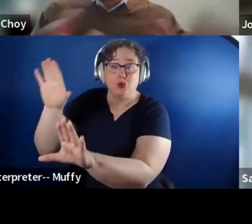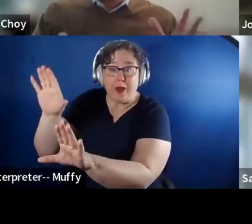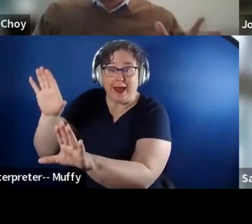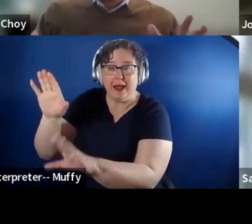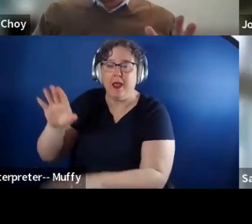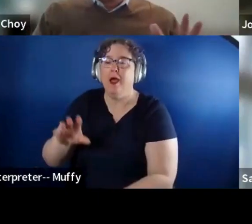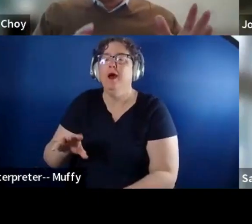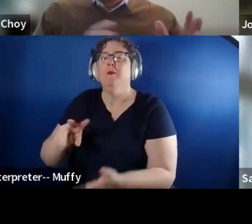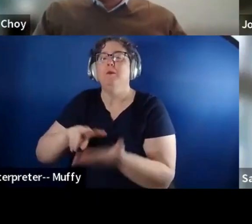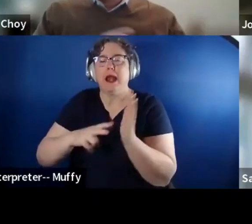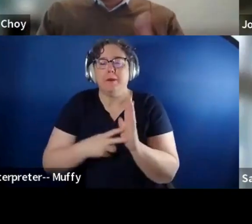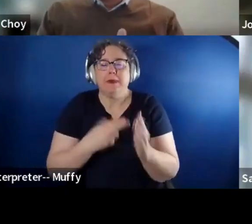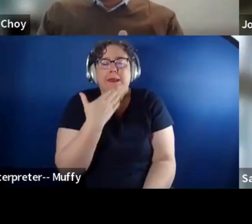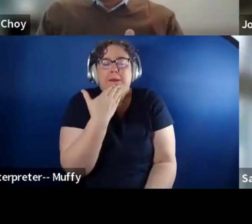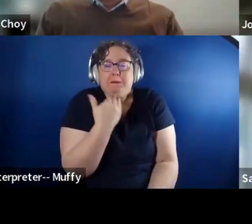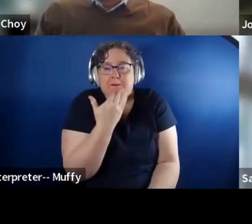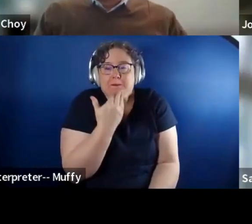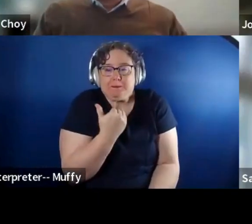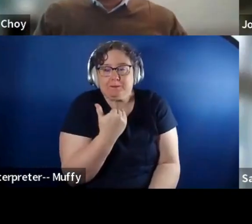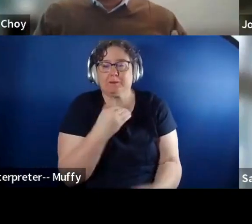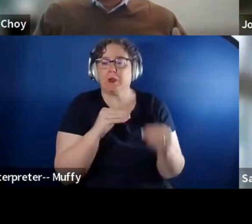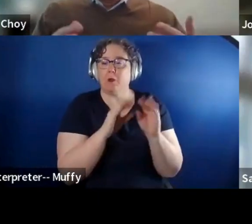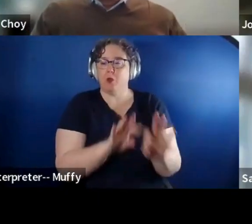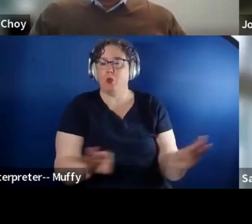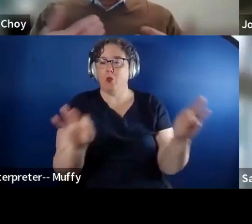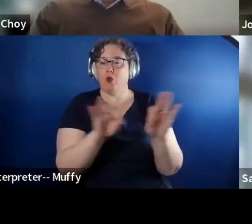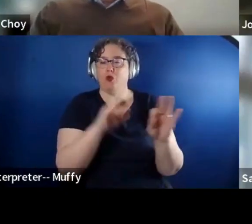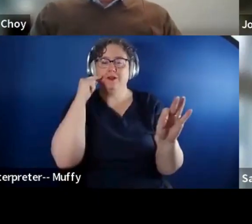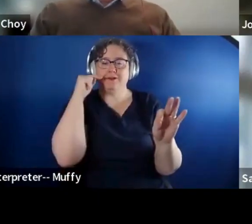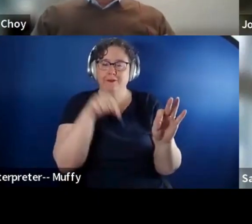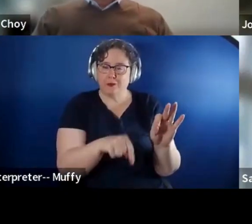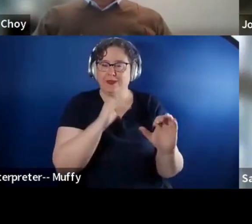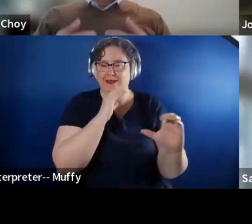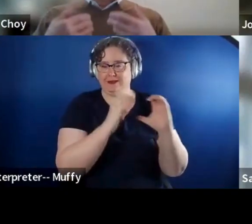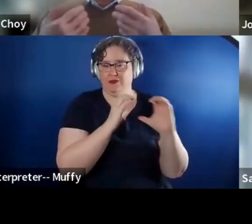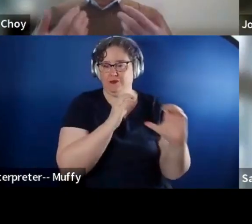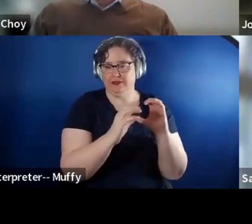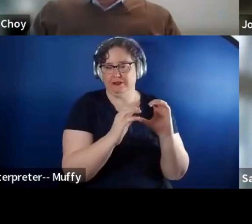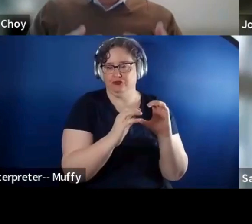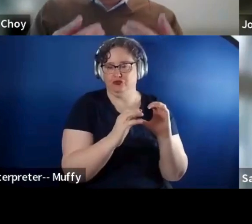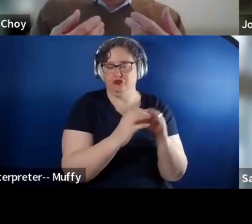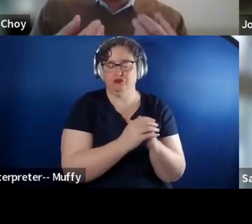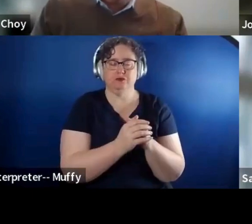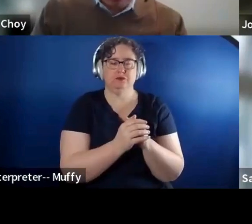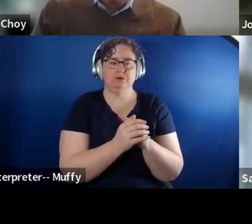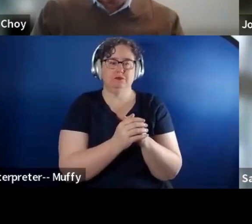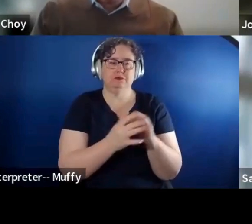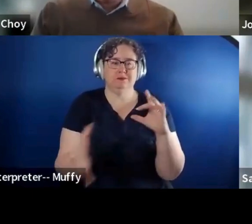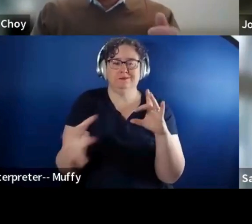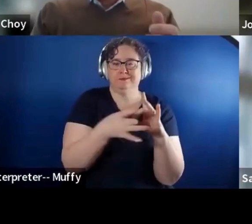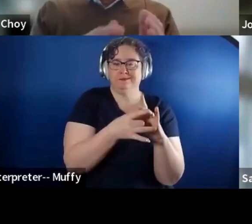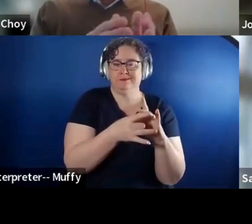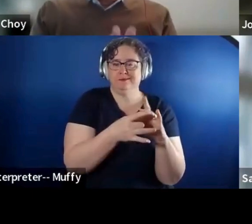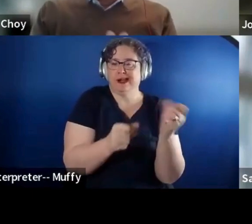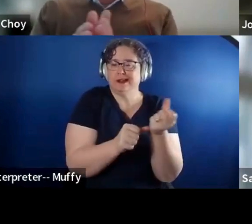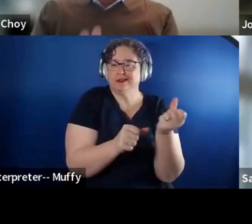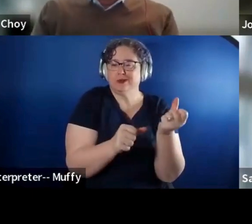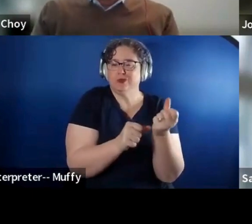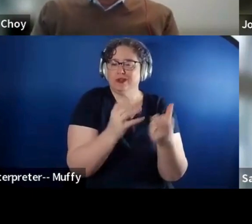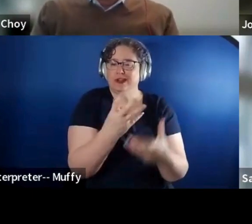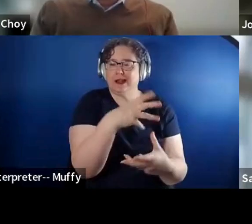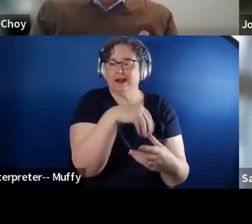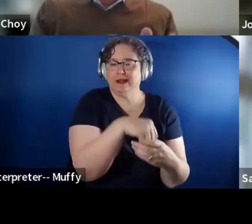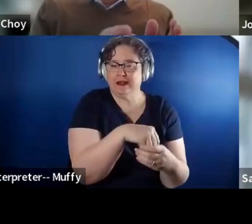about the smaller ones that may be more relevant for this conversation. And it ties into our associate engagement because these